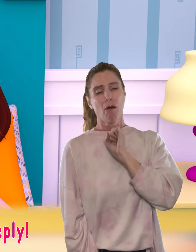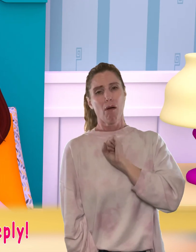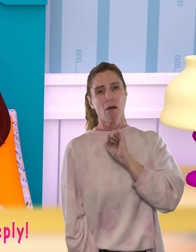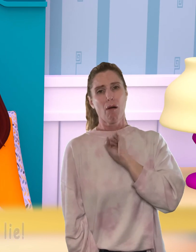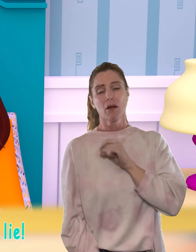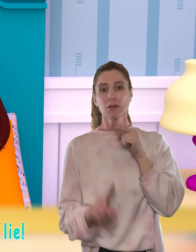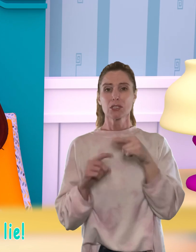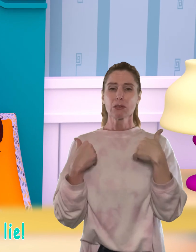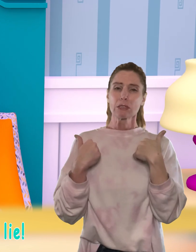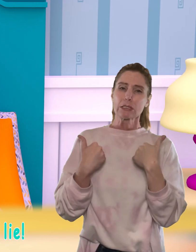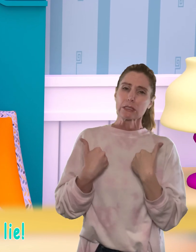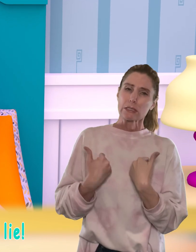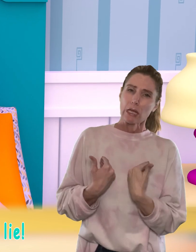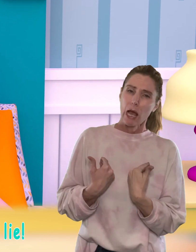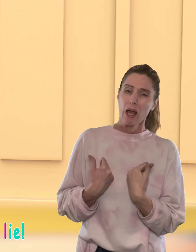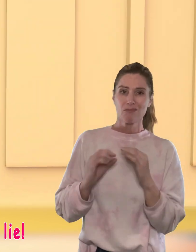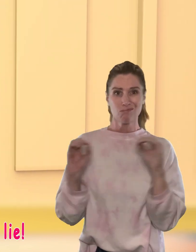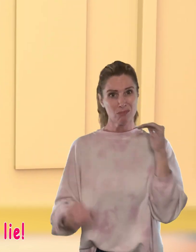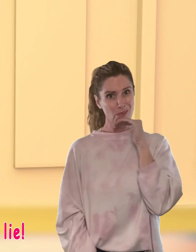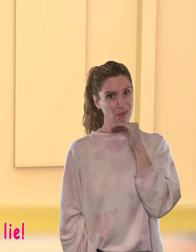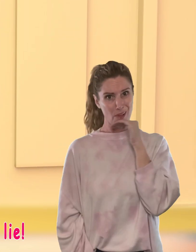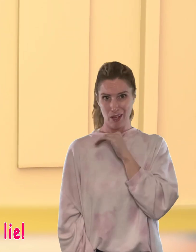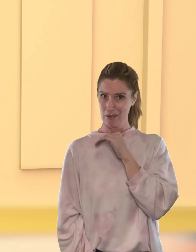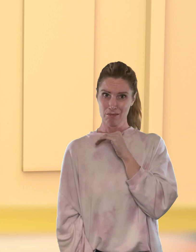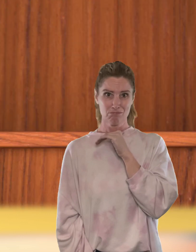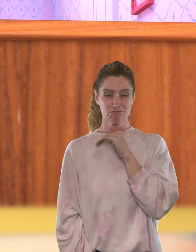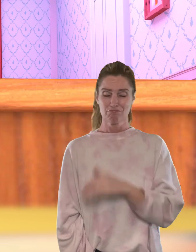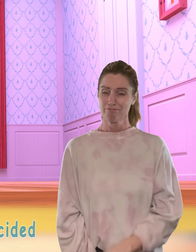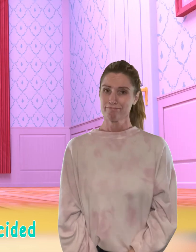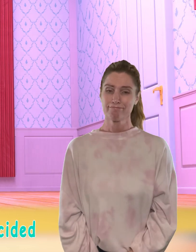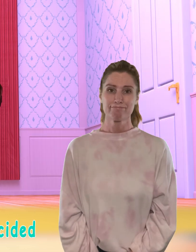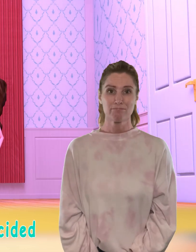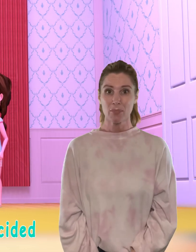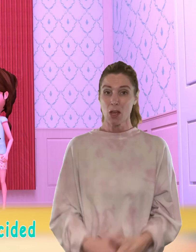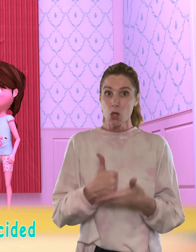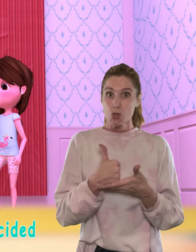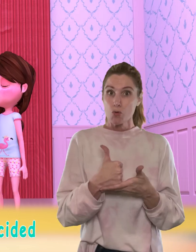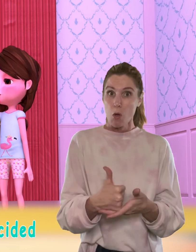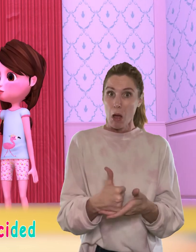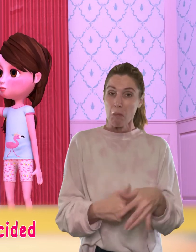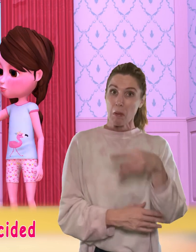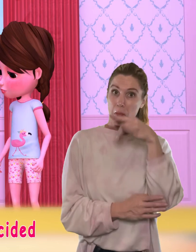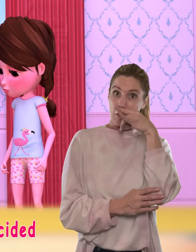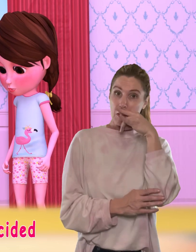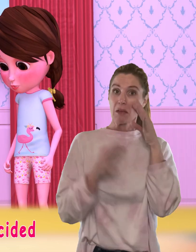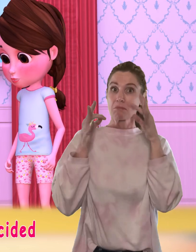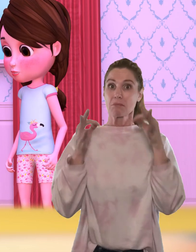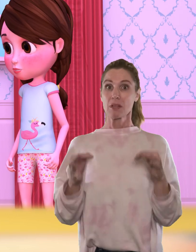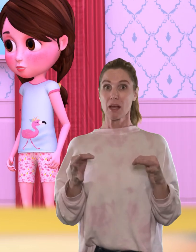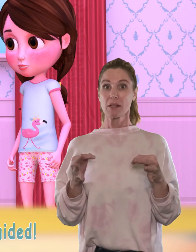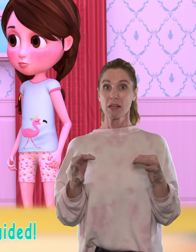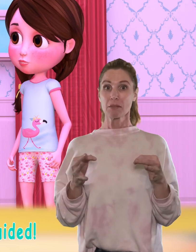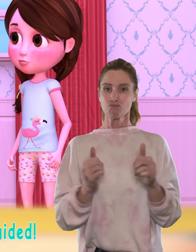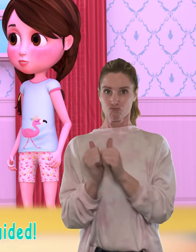She was so tired, and that was no lie. And so, to help, the kids have decided,